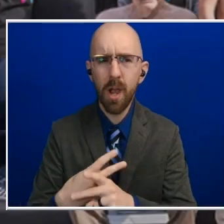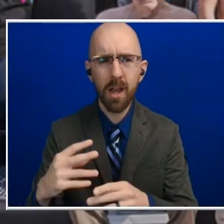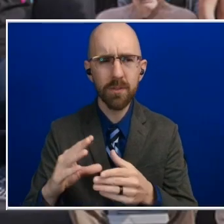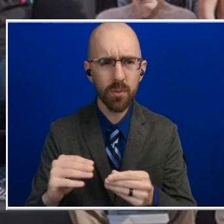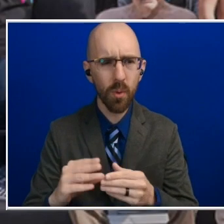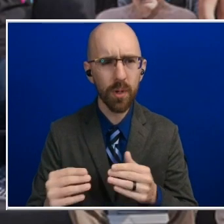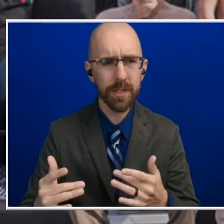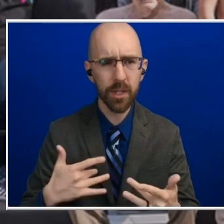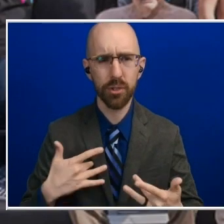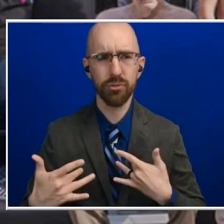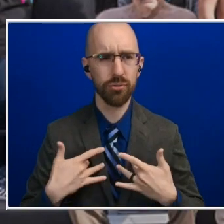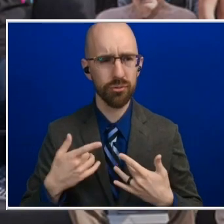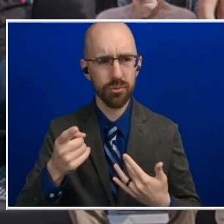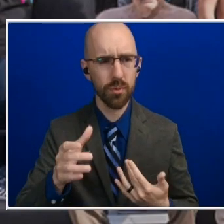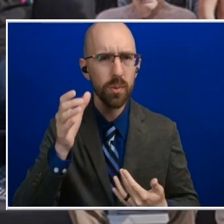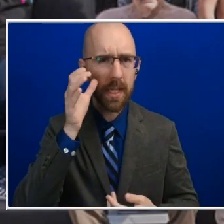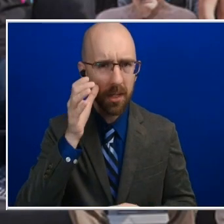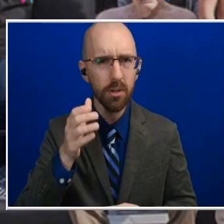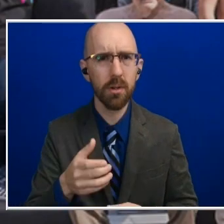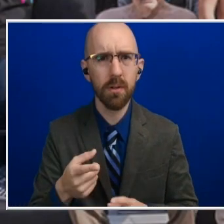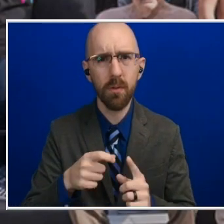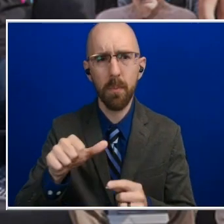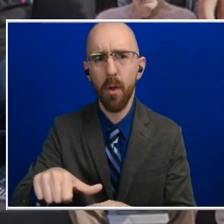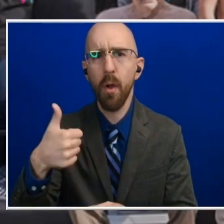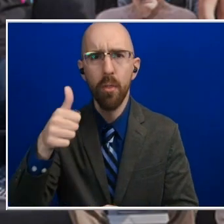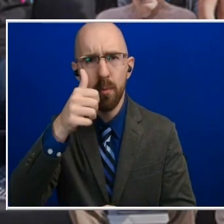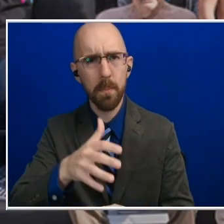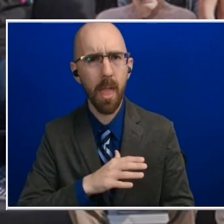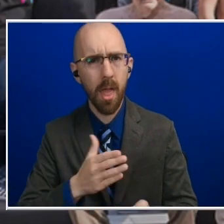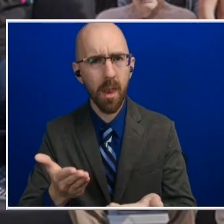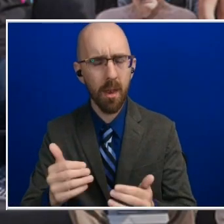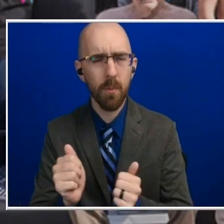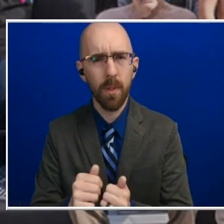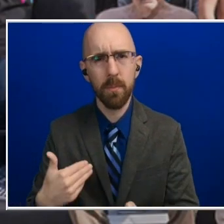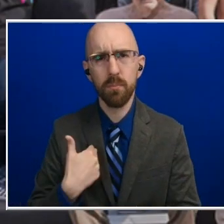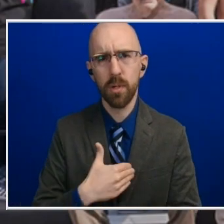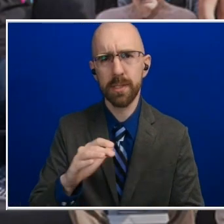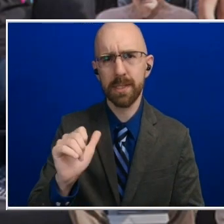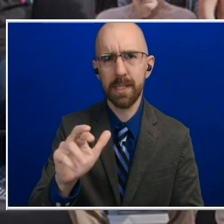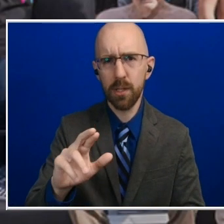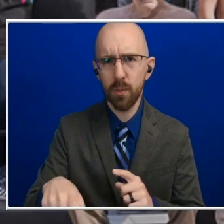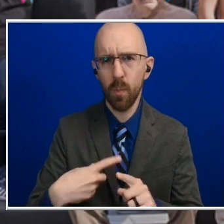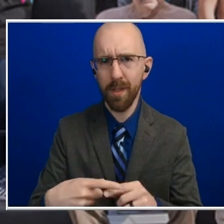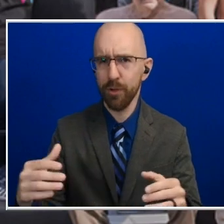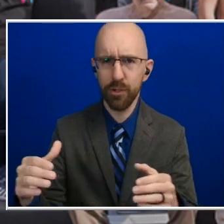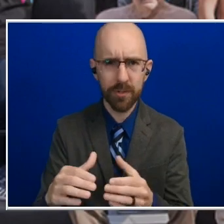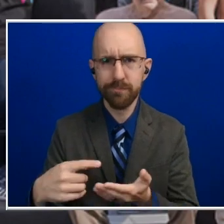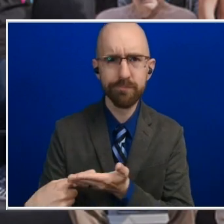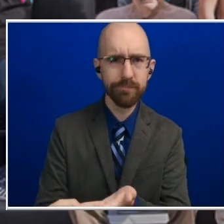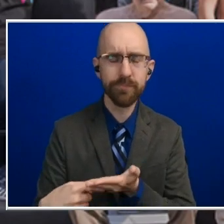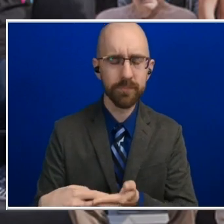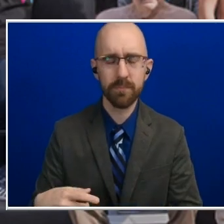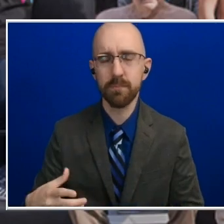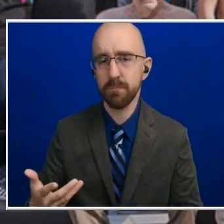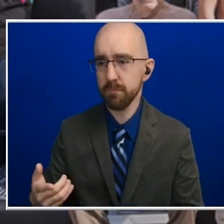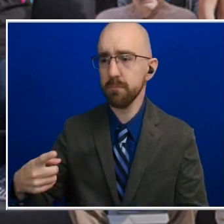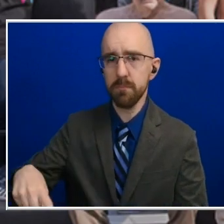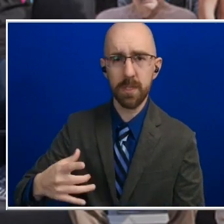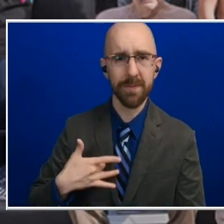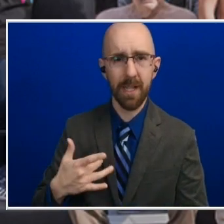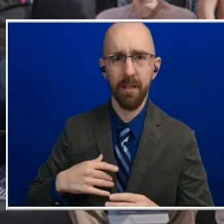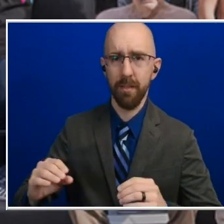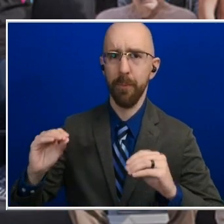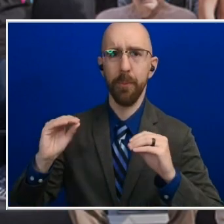do you hear from other men with breast cancer when you all get together? They feel like there's nobody else with them and